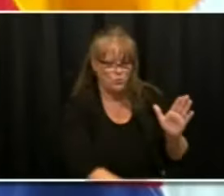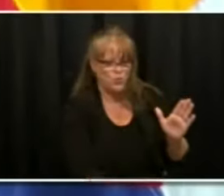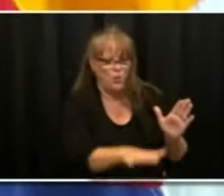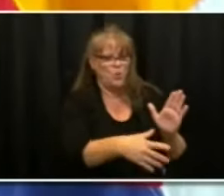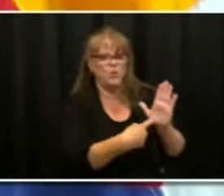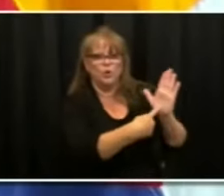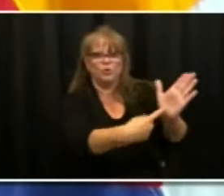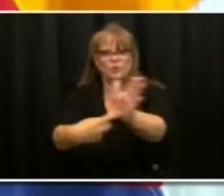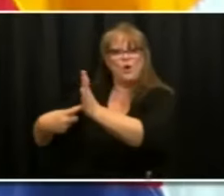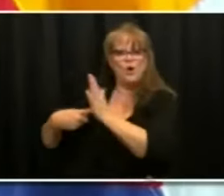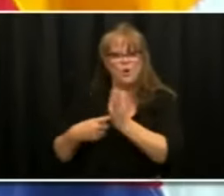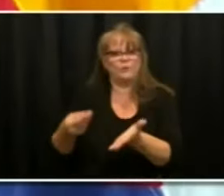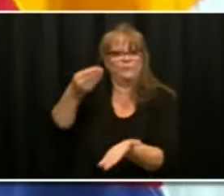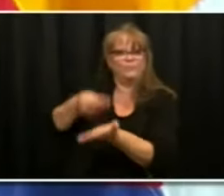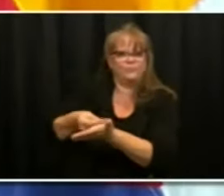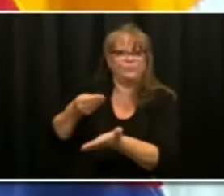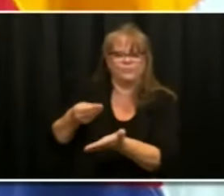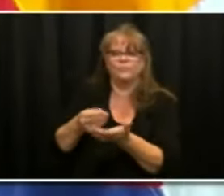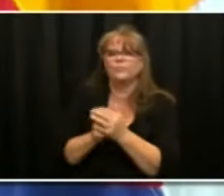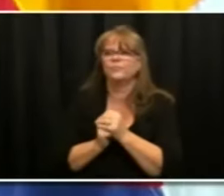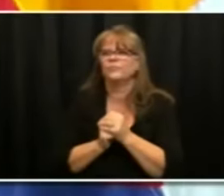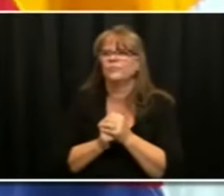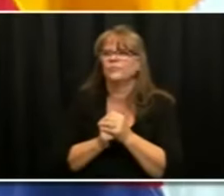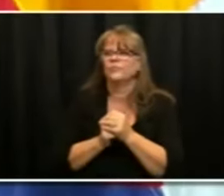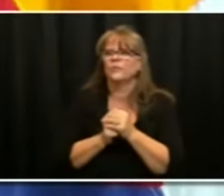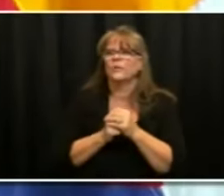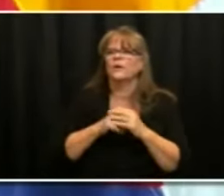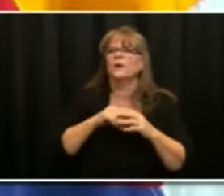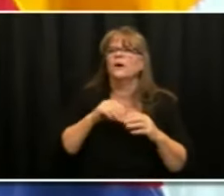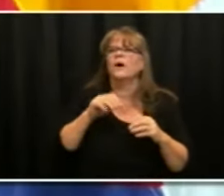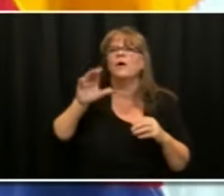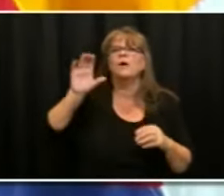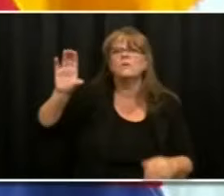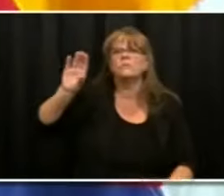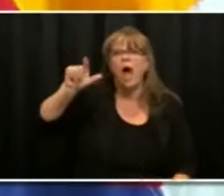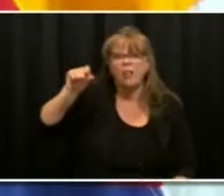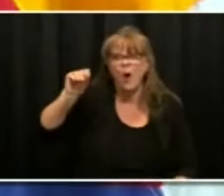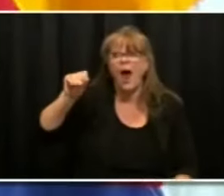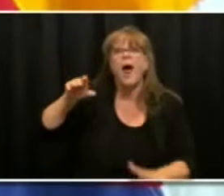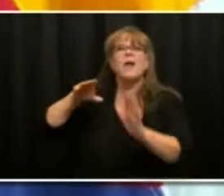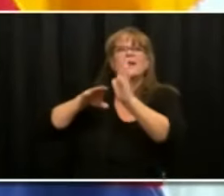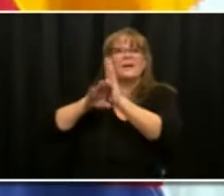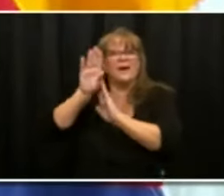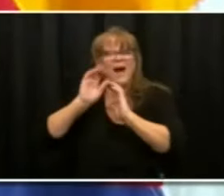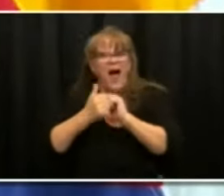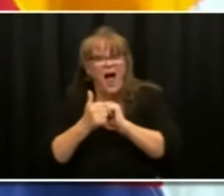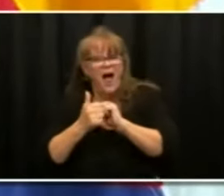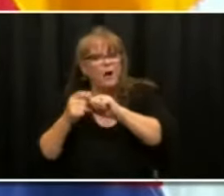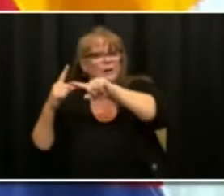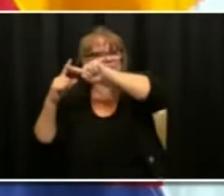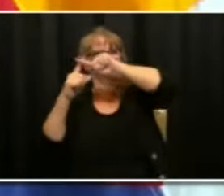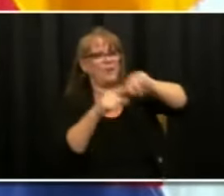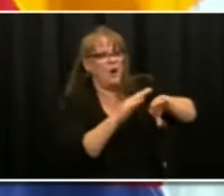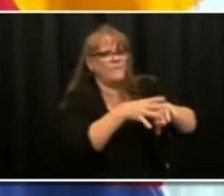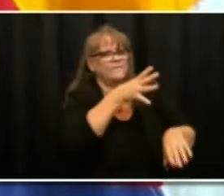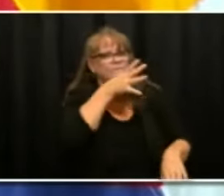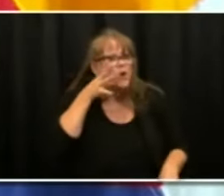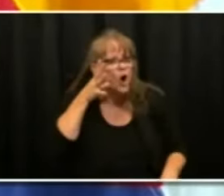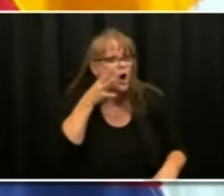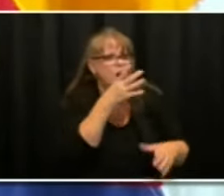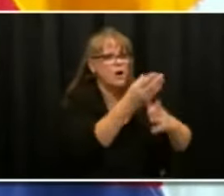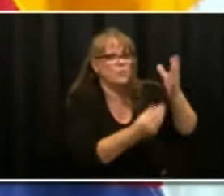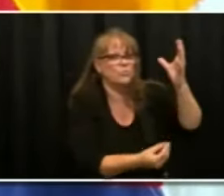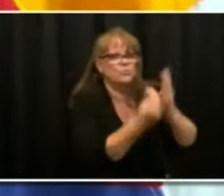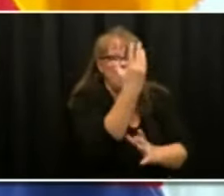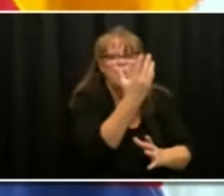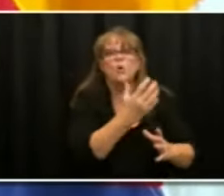COVID-19 depends on a strong and diverse agricultural economy. And at the Department of Agriculture, we have been building business for Colorado's farm and